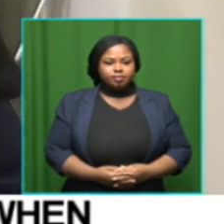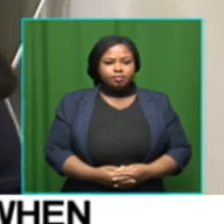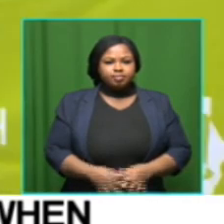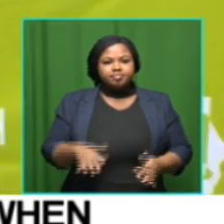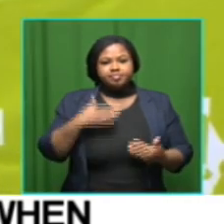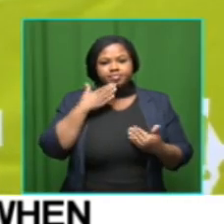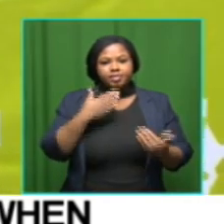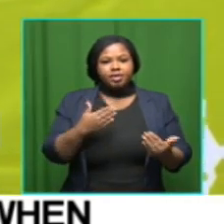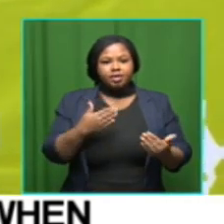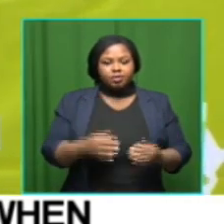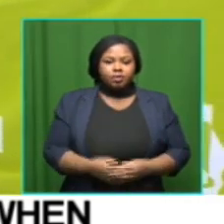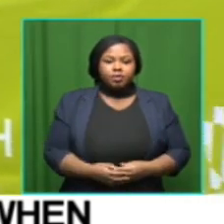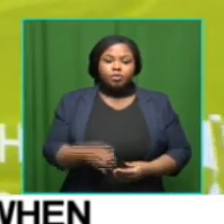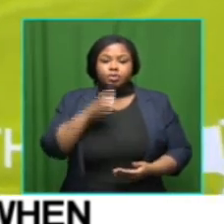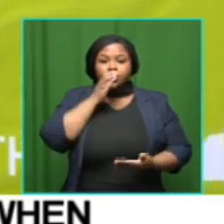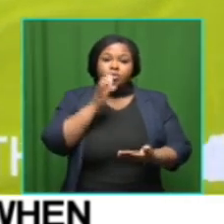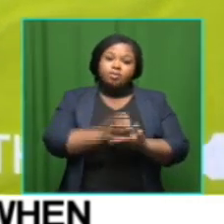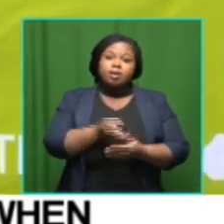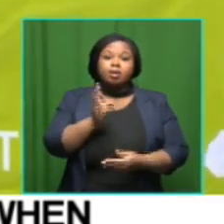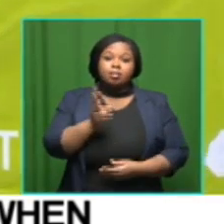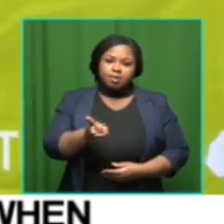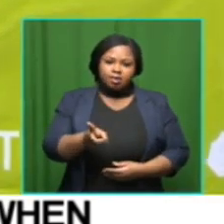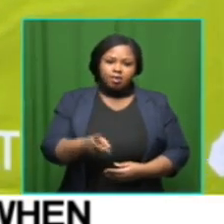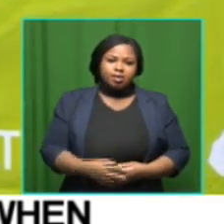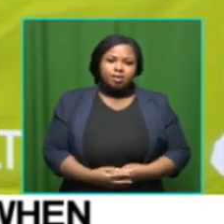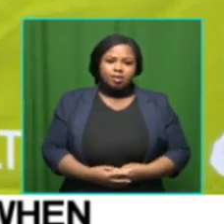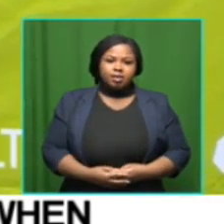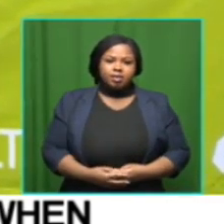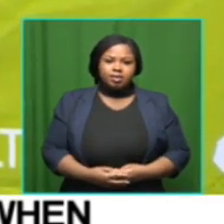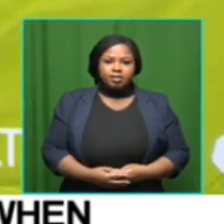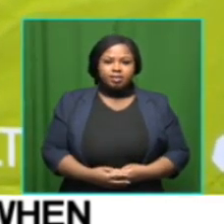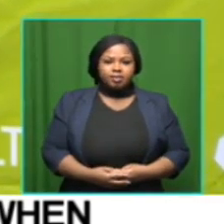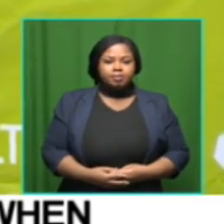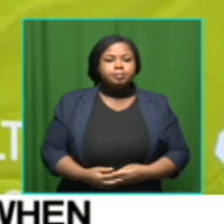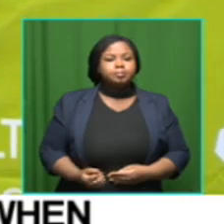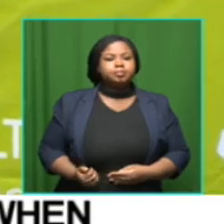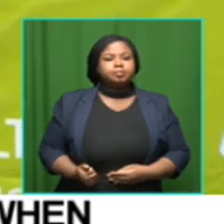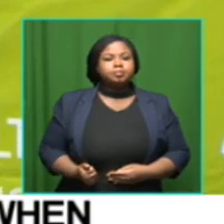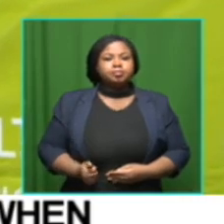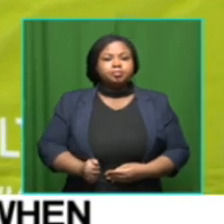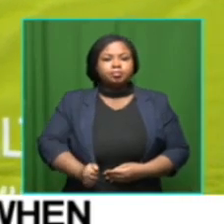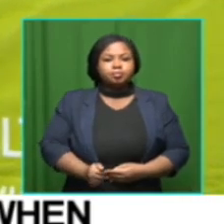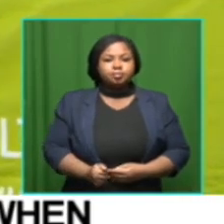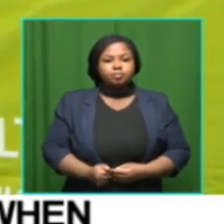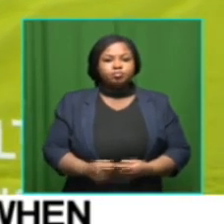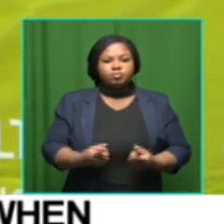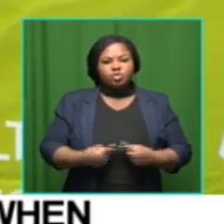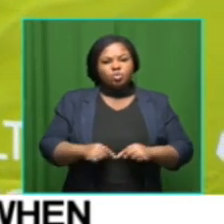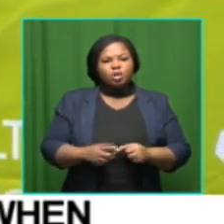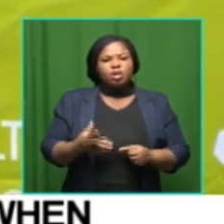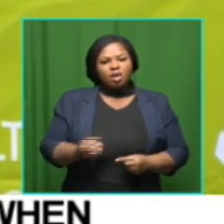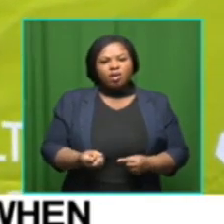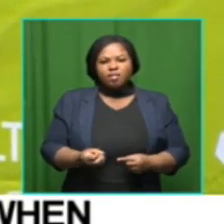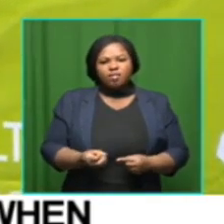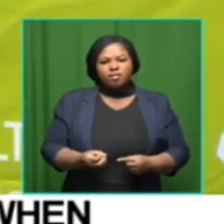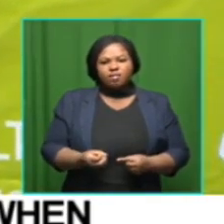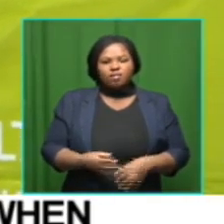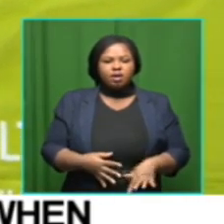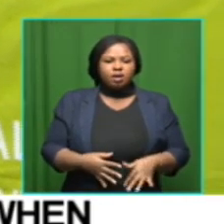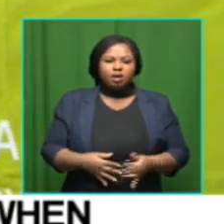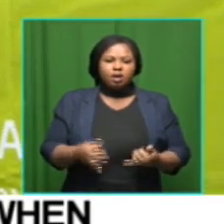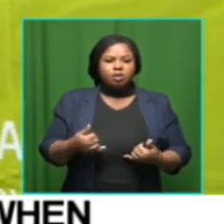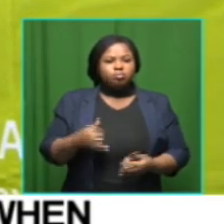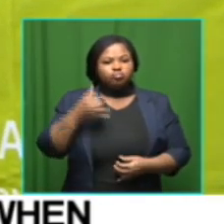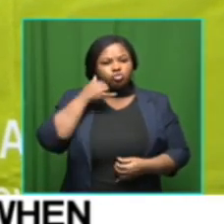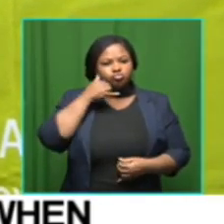Thank you. Just to confirm again that we have an open line with all the CEOs of all the